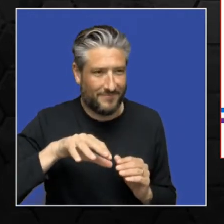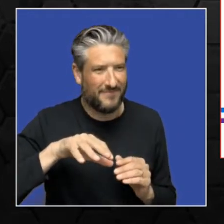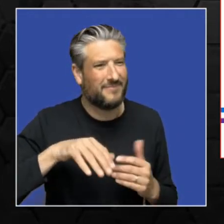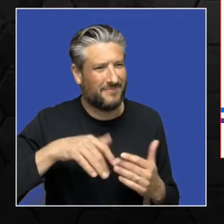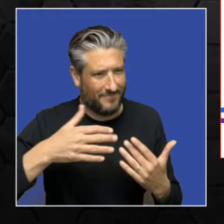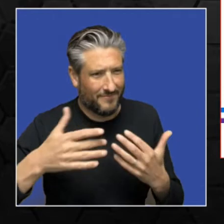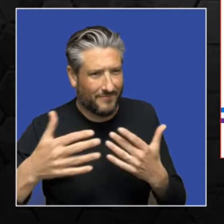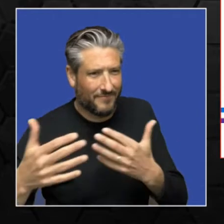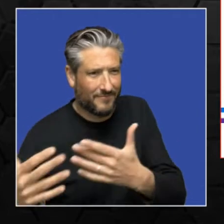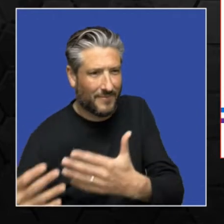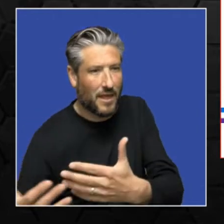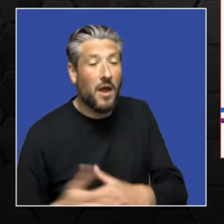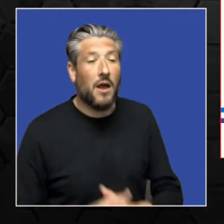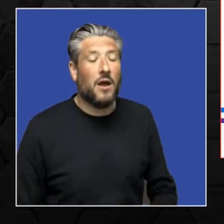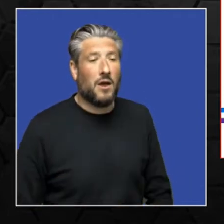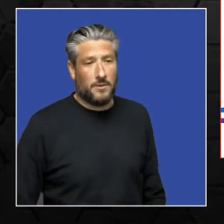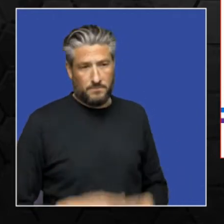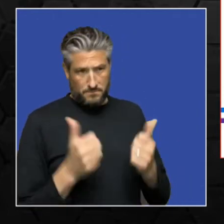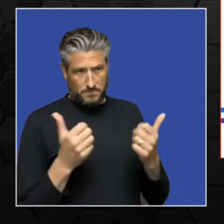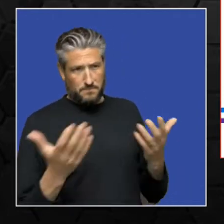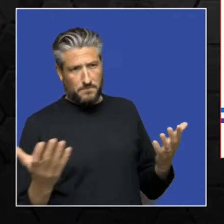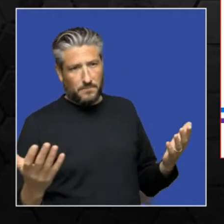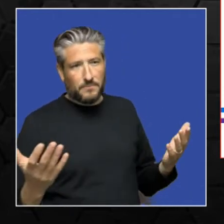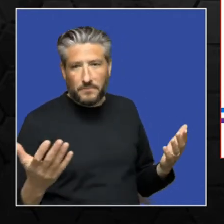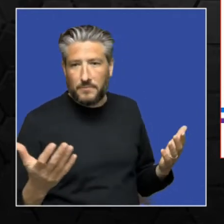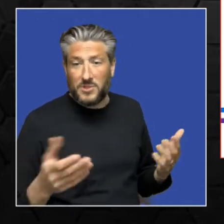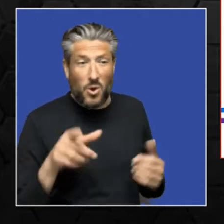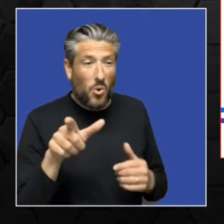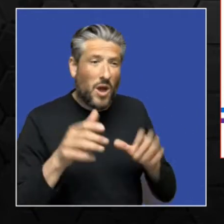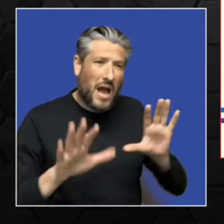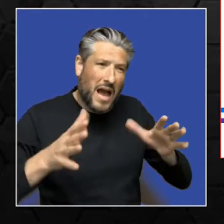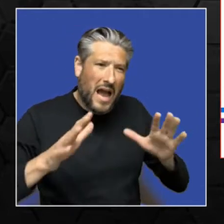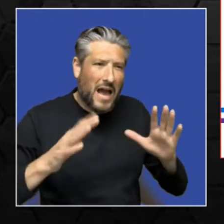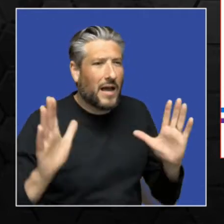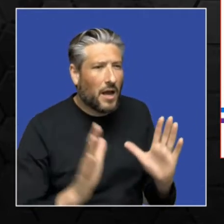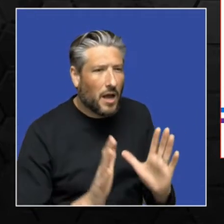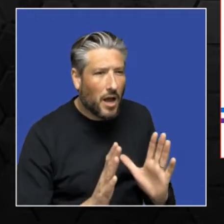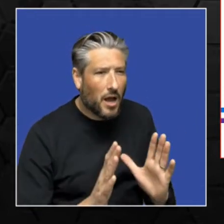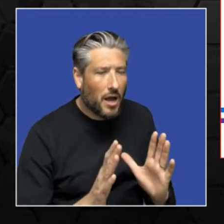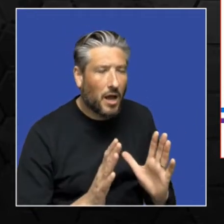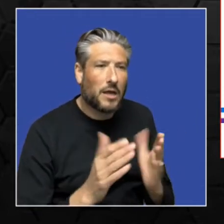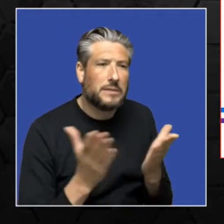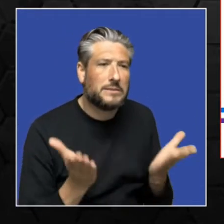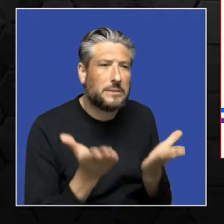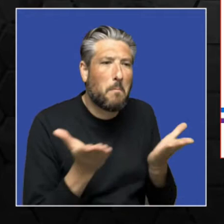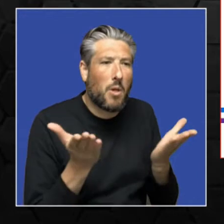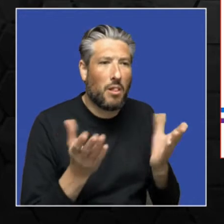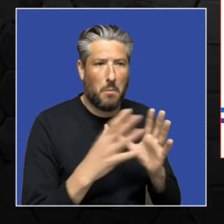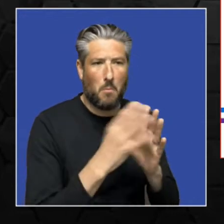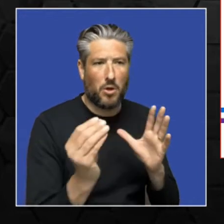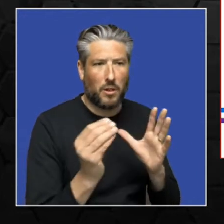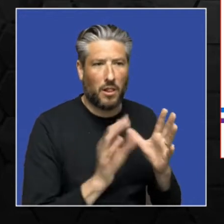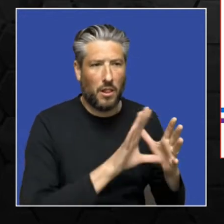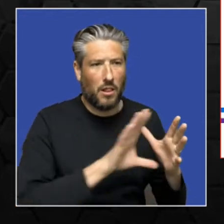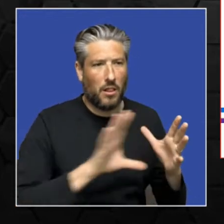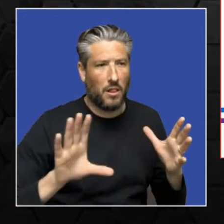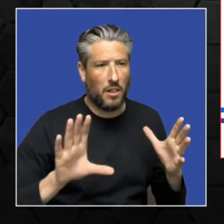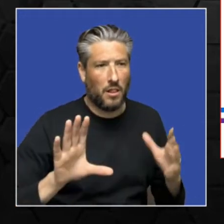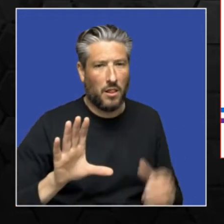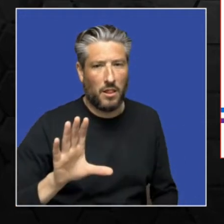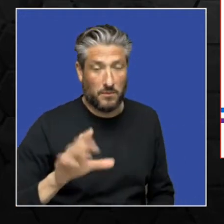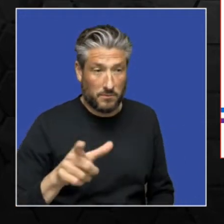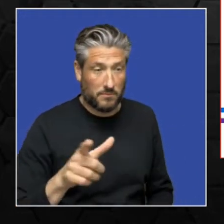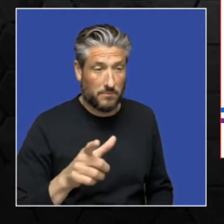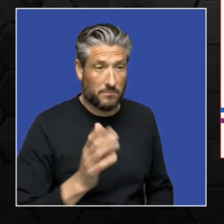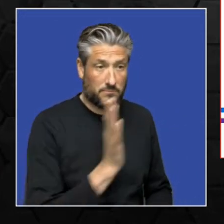a very simple way, it's been converted into a sort of mathematical model. So just like how we had the dendrites for